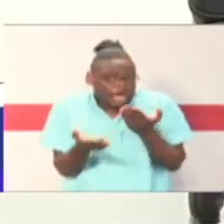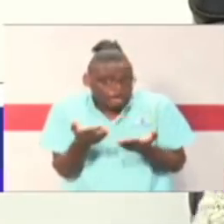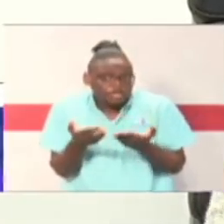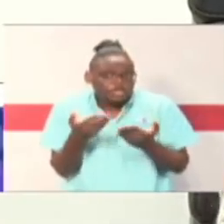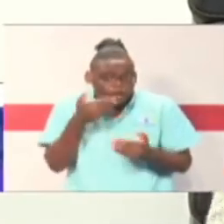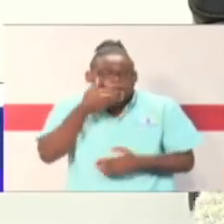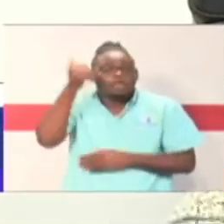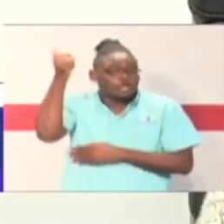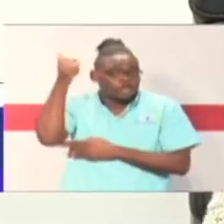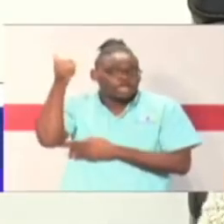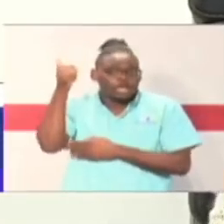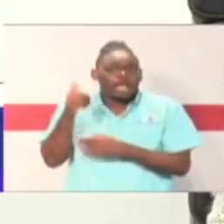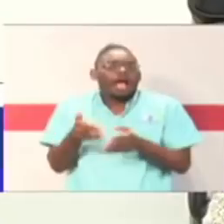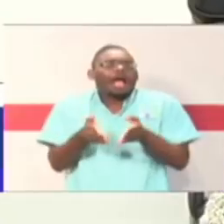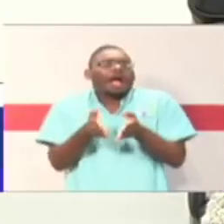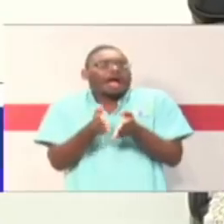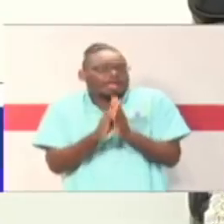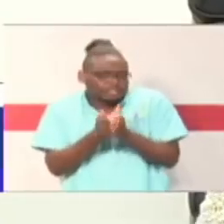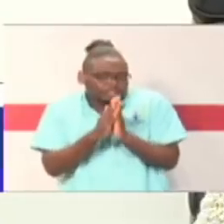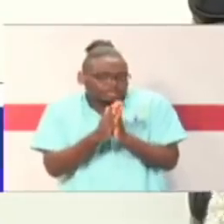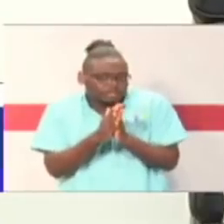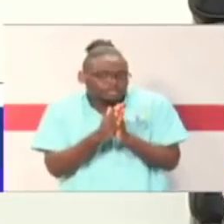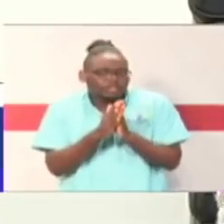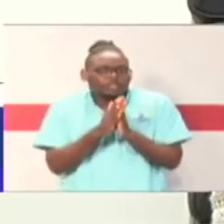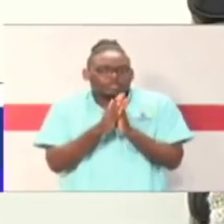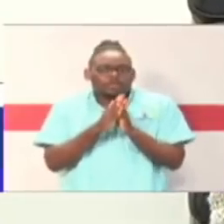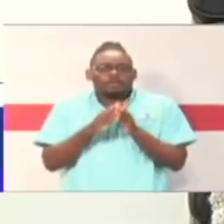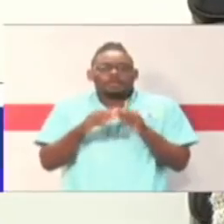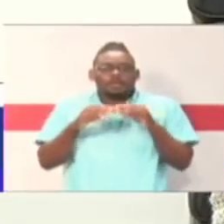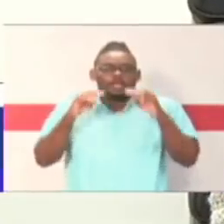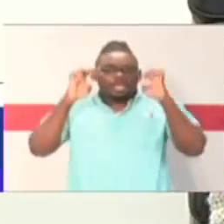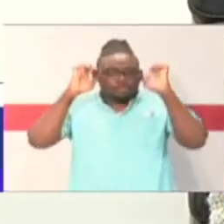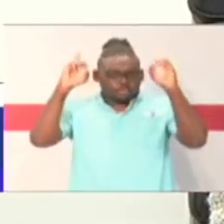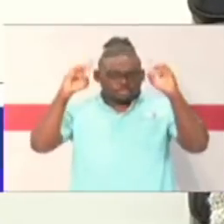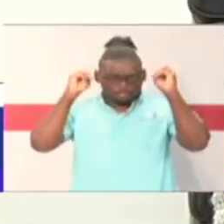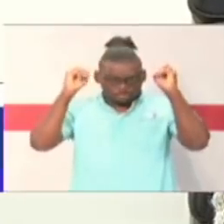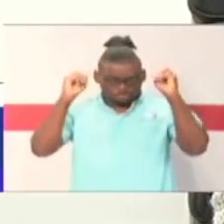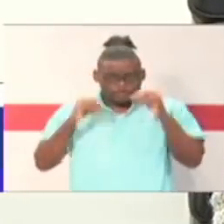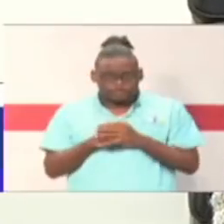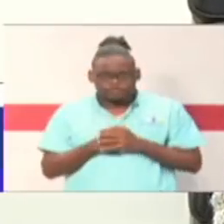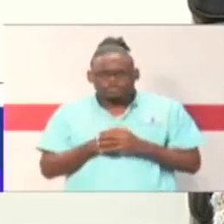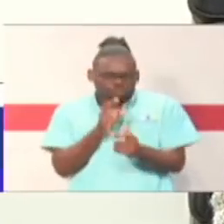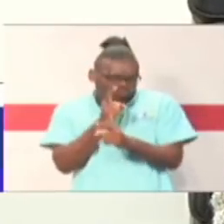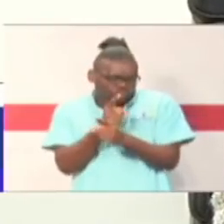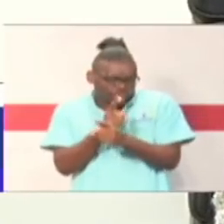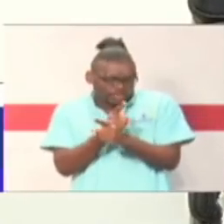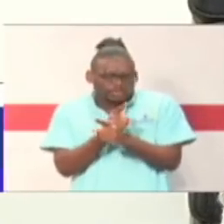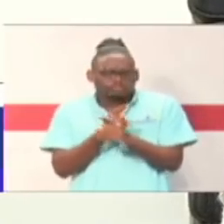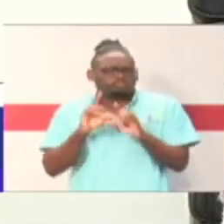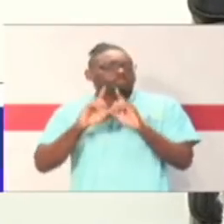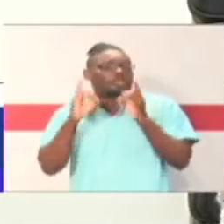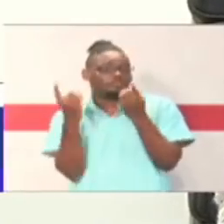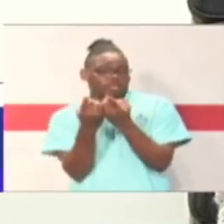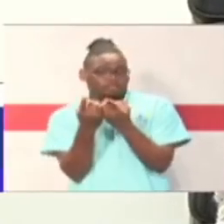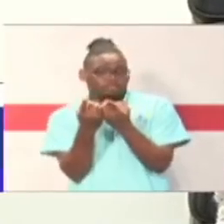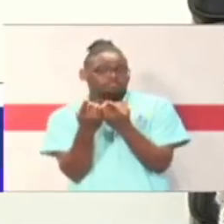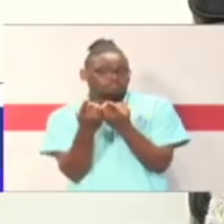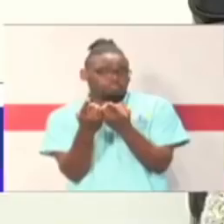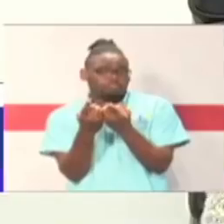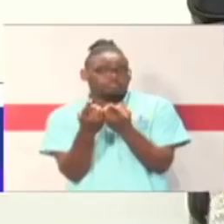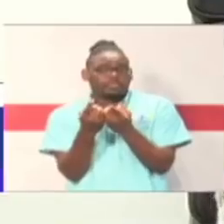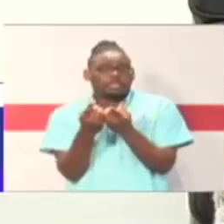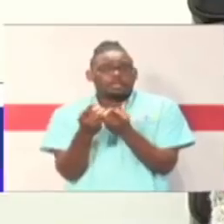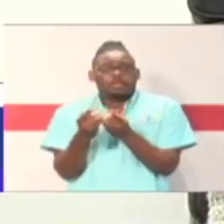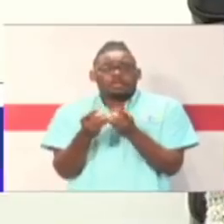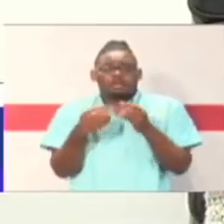of Education through the relevant departments. The vaccine deployment plan is, of course, one that involves a whole of society and whole of